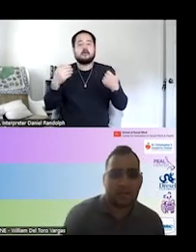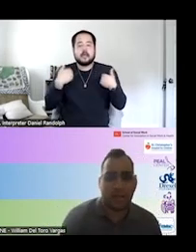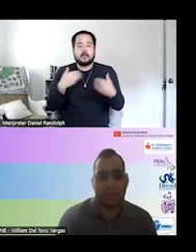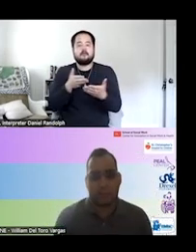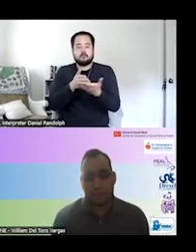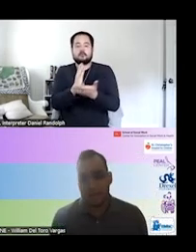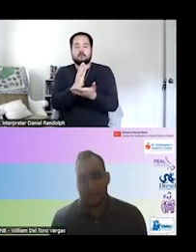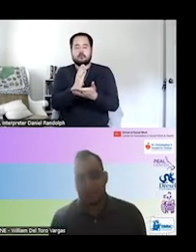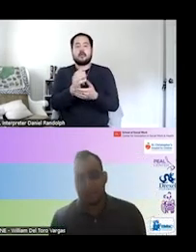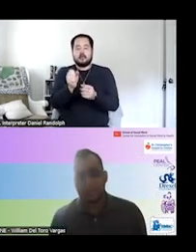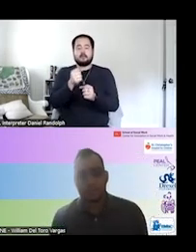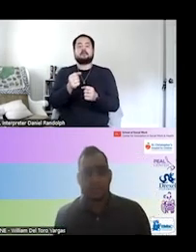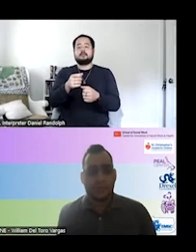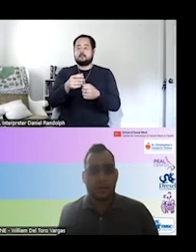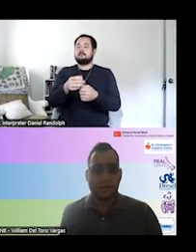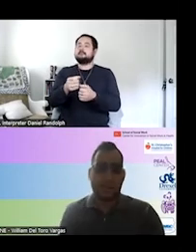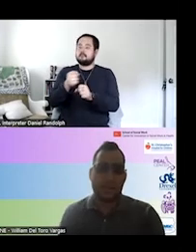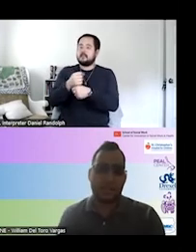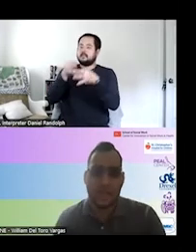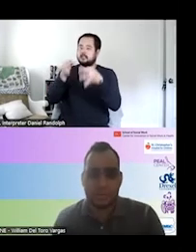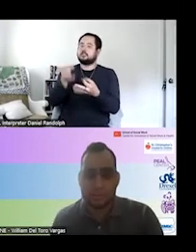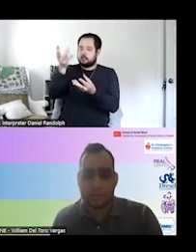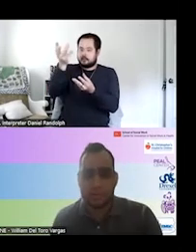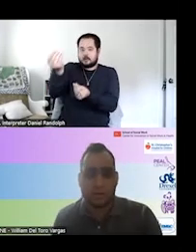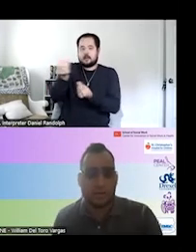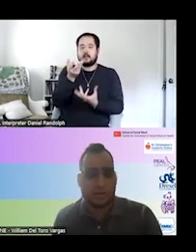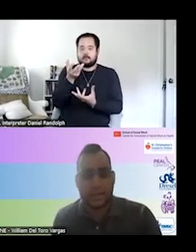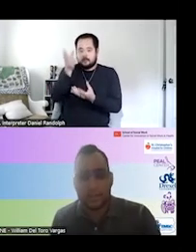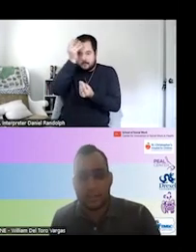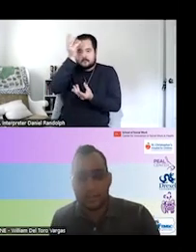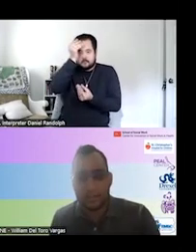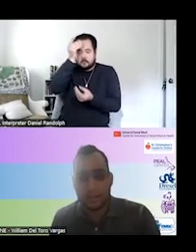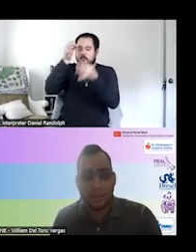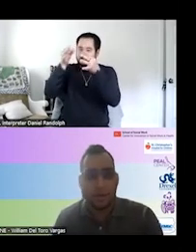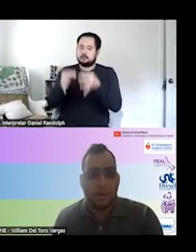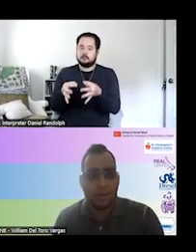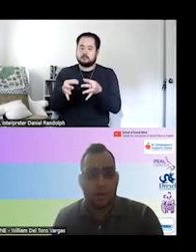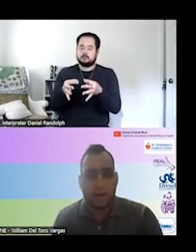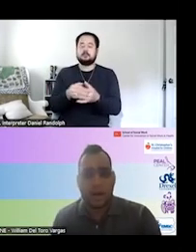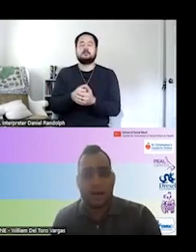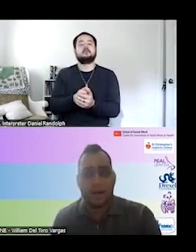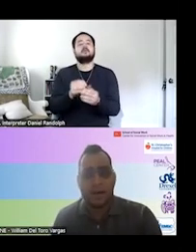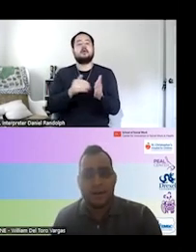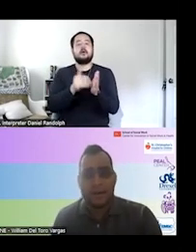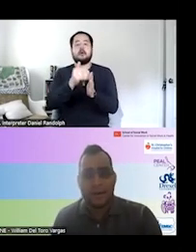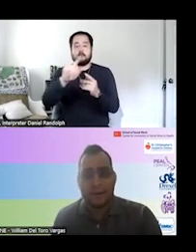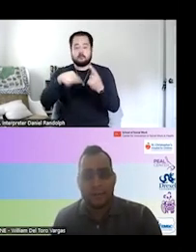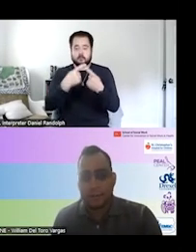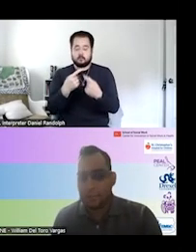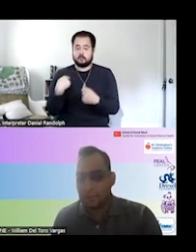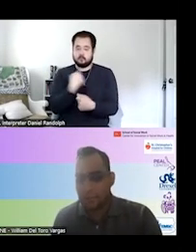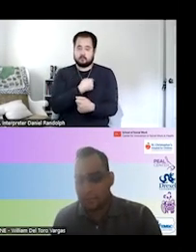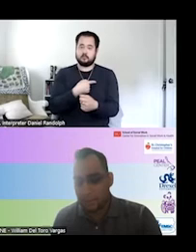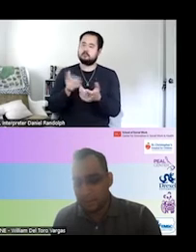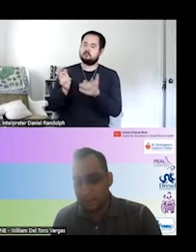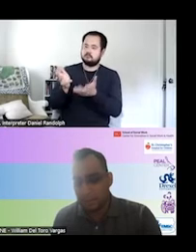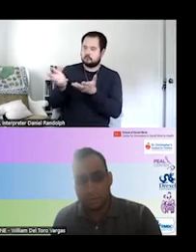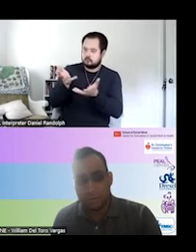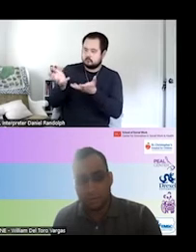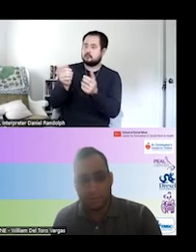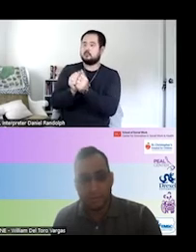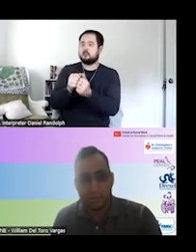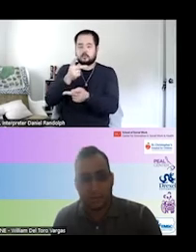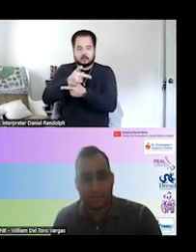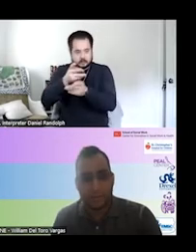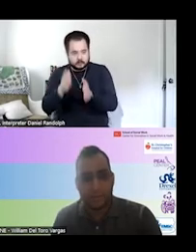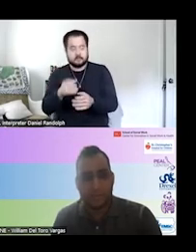this is compromised. So a lot of times when we're talking to caregivers or people with disabilities, adults